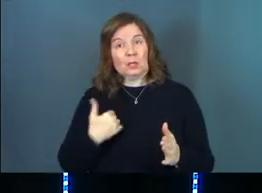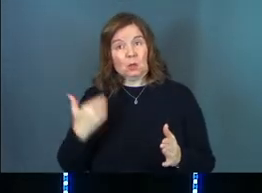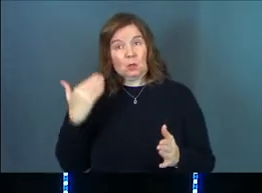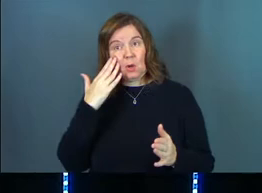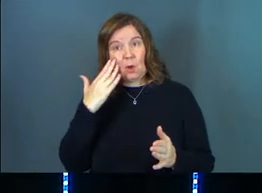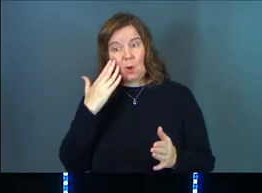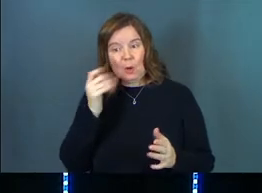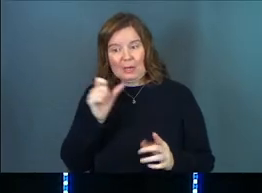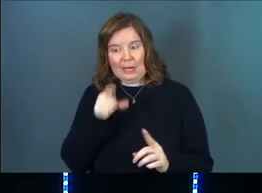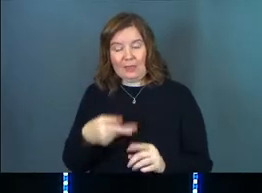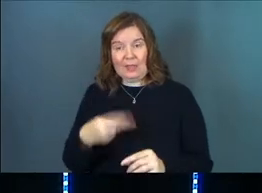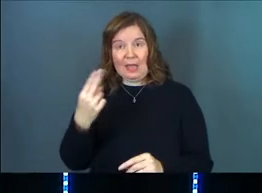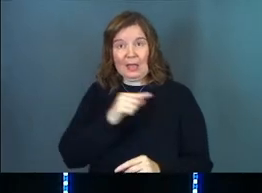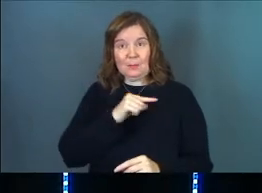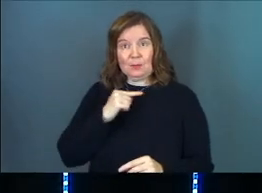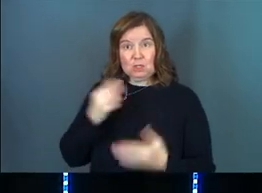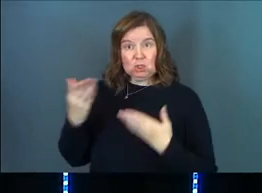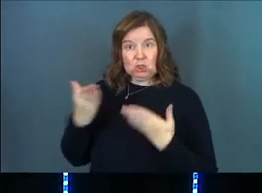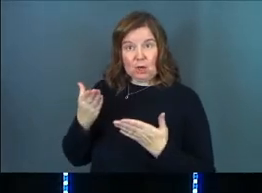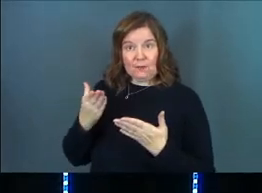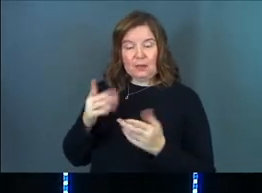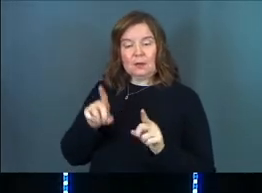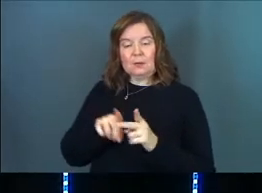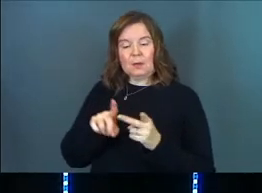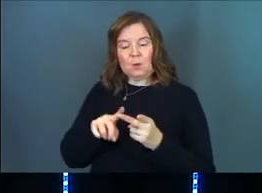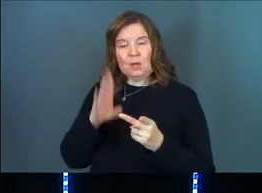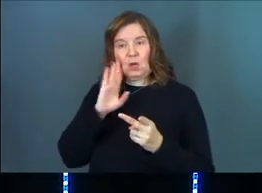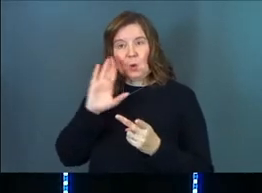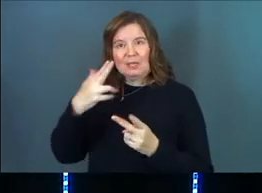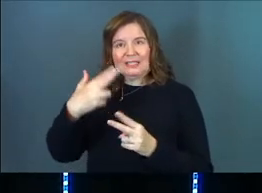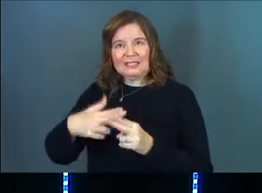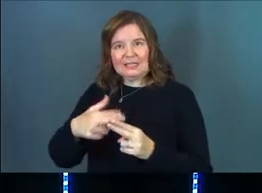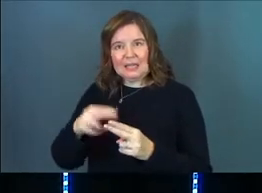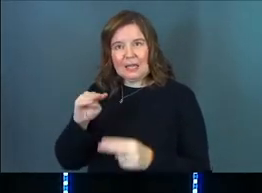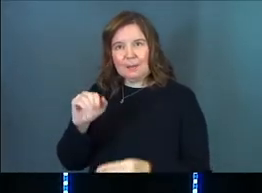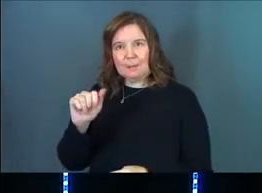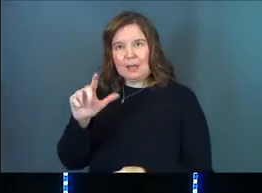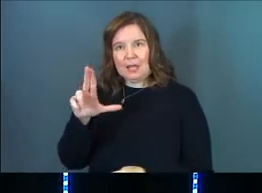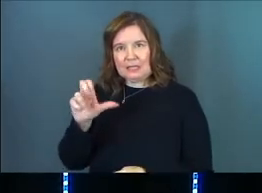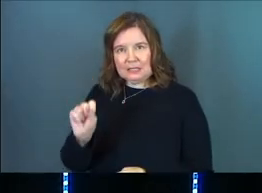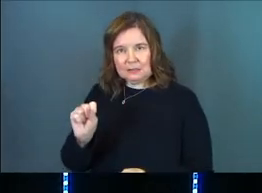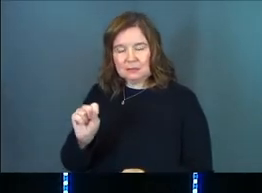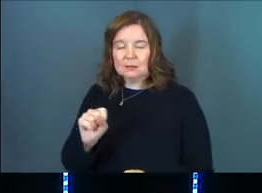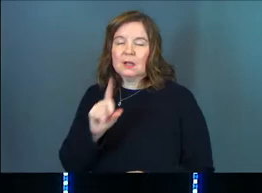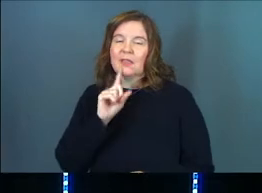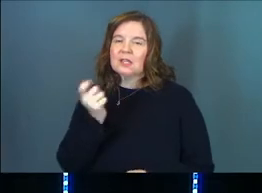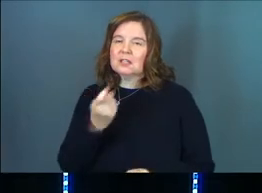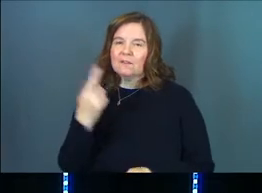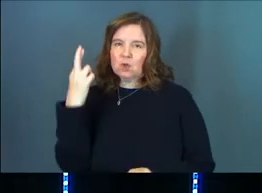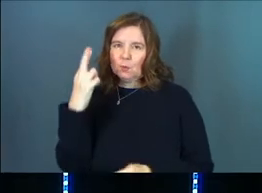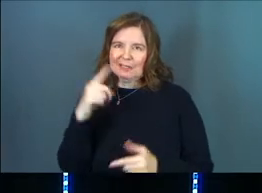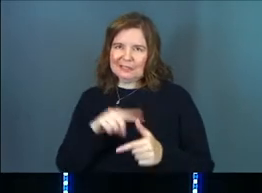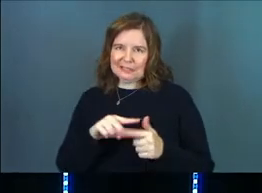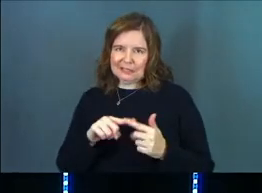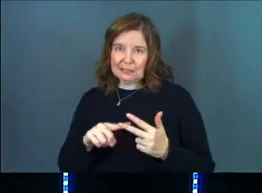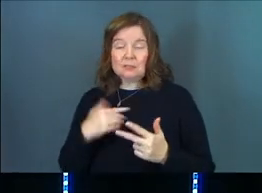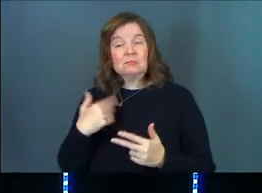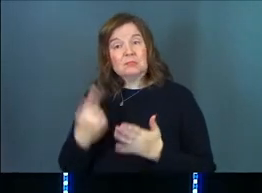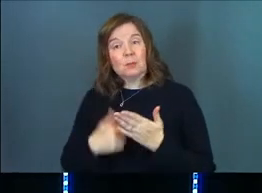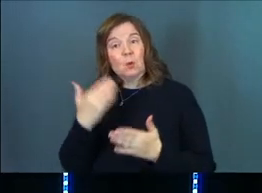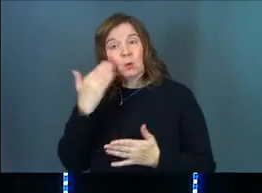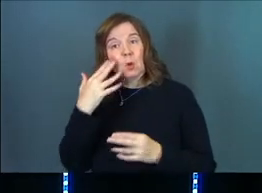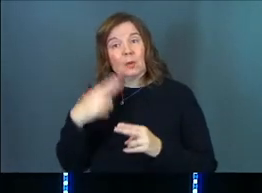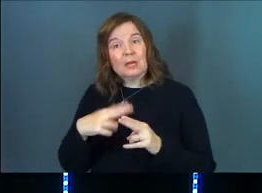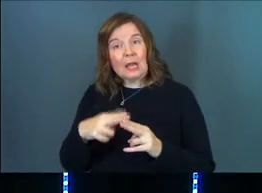know not just the high priest's servant, but we know his name is Malchus. There's a few reasons. Sometimes we'll know